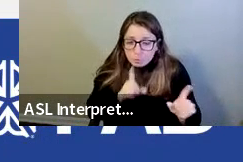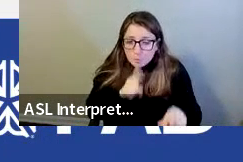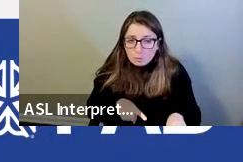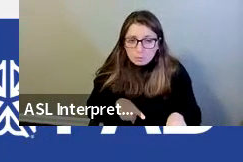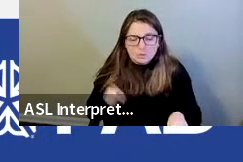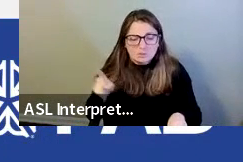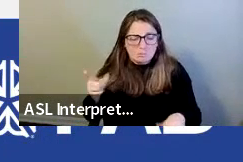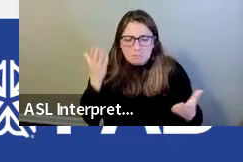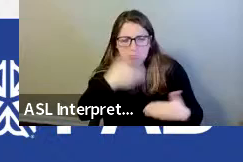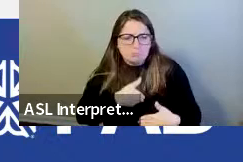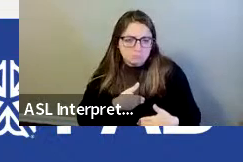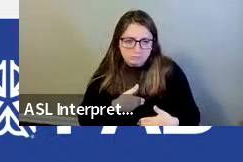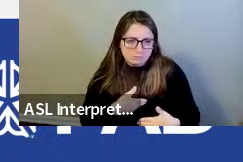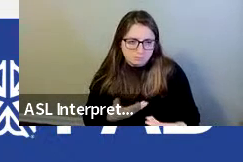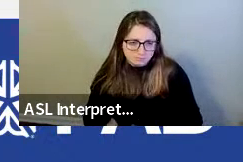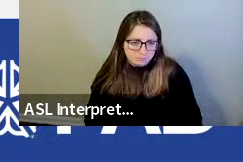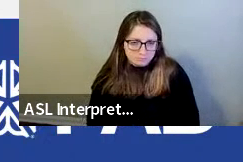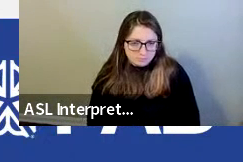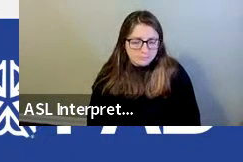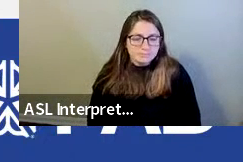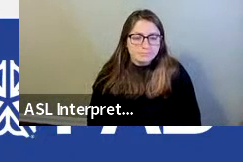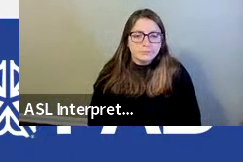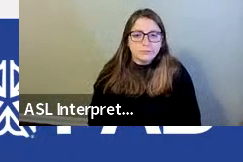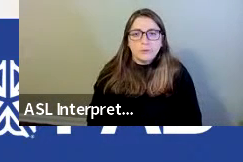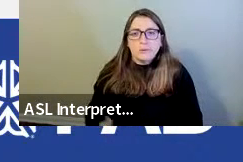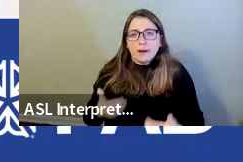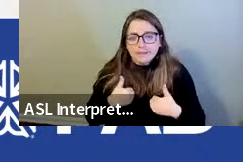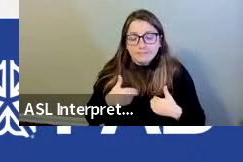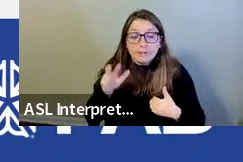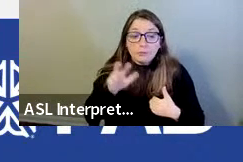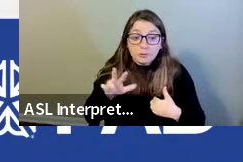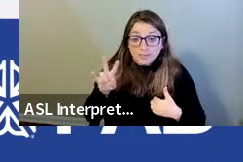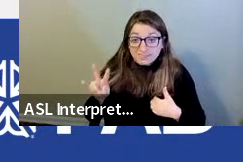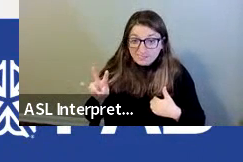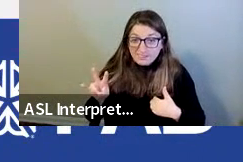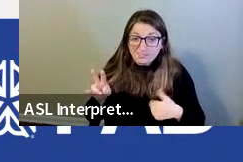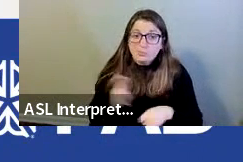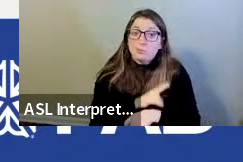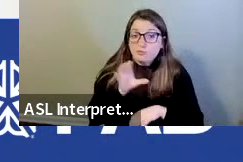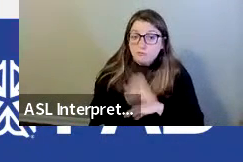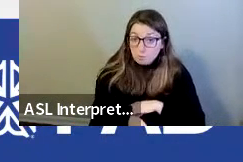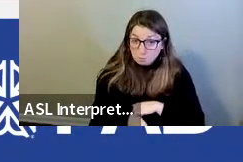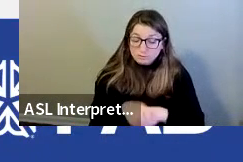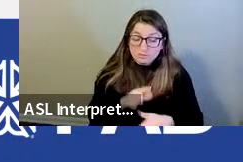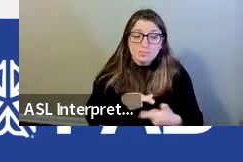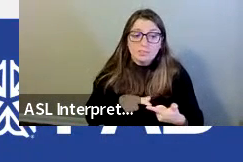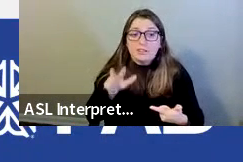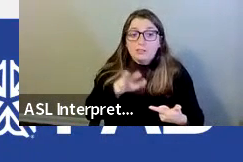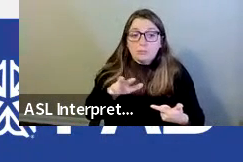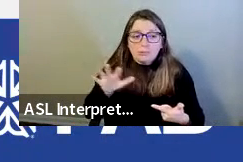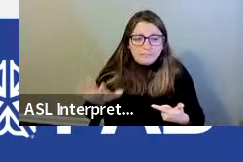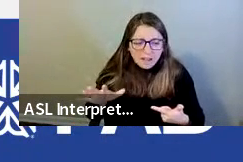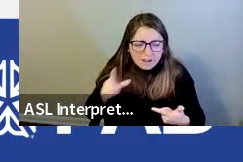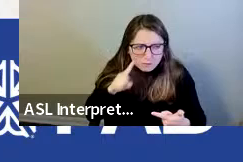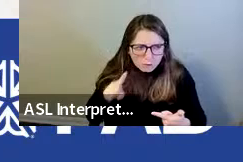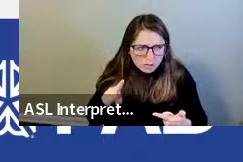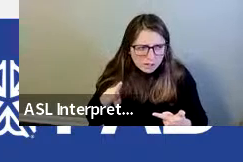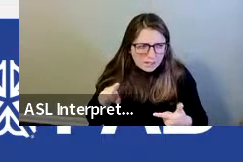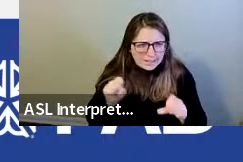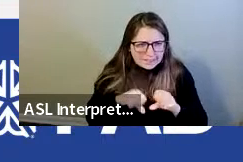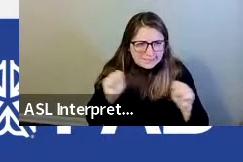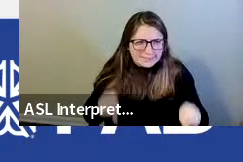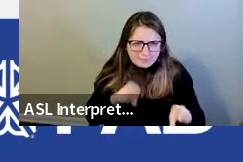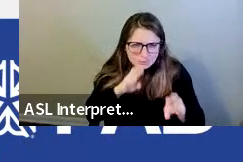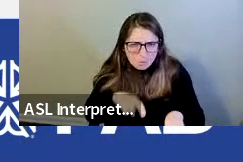notice. So there is 337, or use of force, 335, which is a subject resistance report,